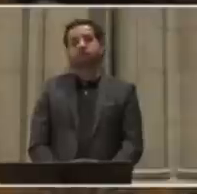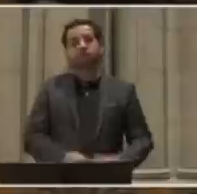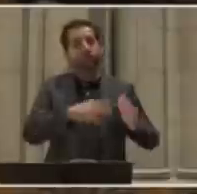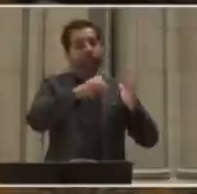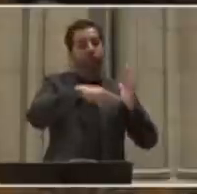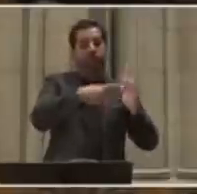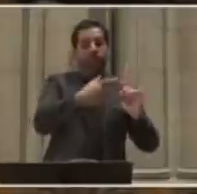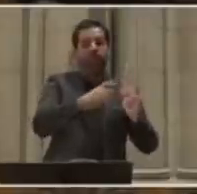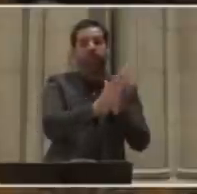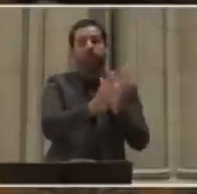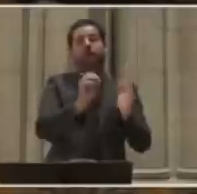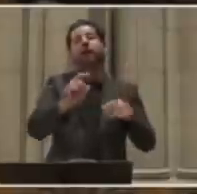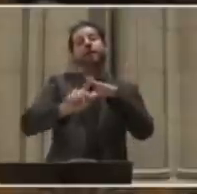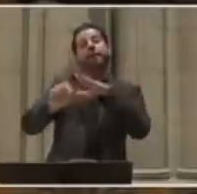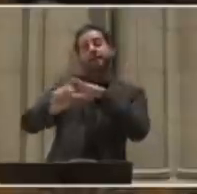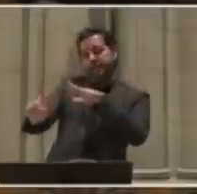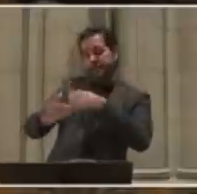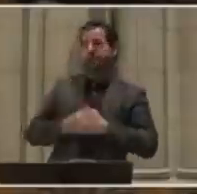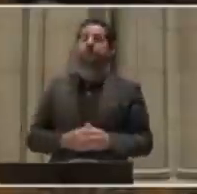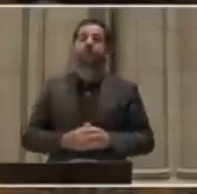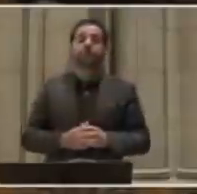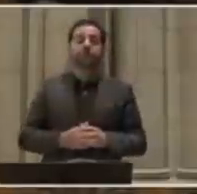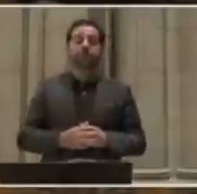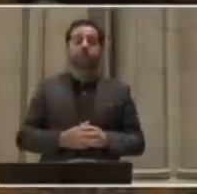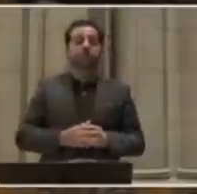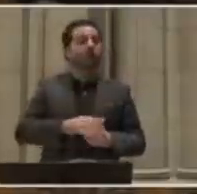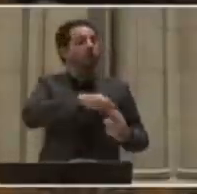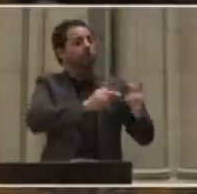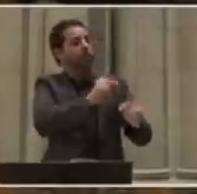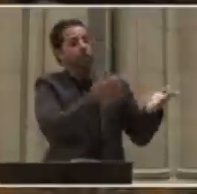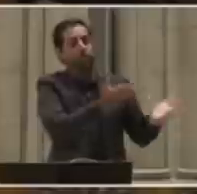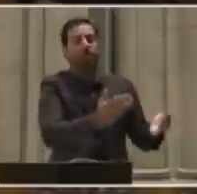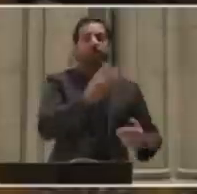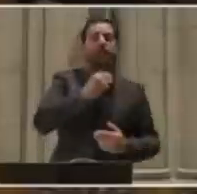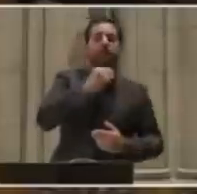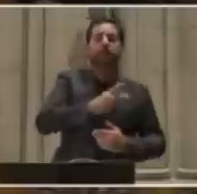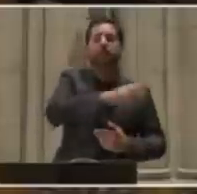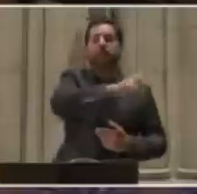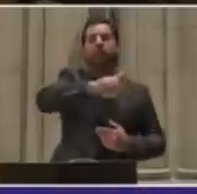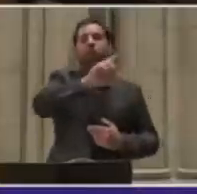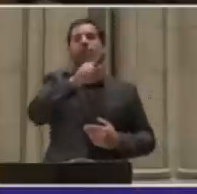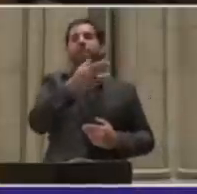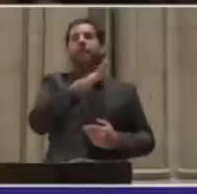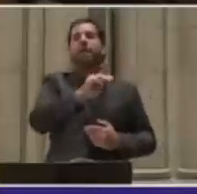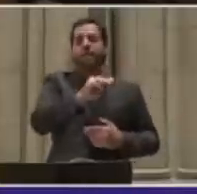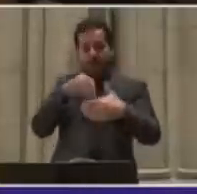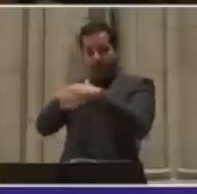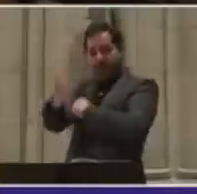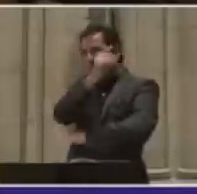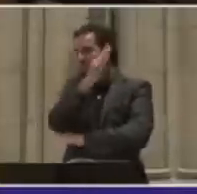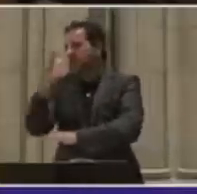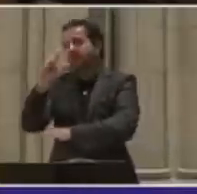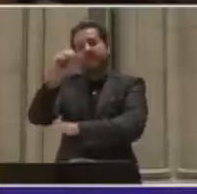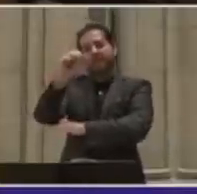A reading from the book of Exodus. When the people of Israel had journeyed from Rephidim, entered the wilderness